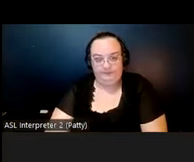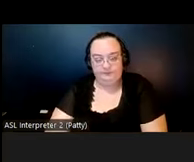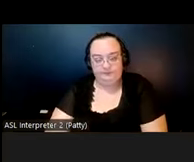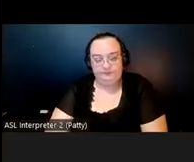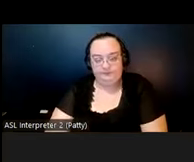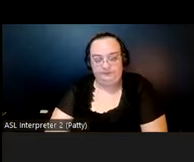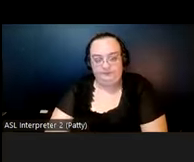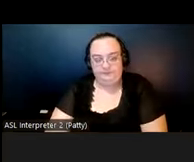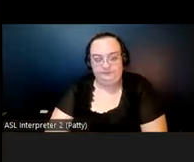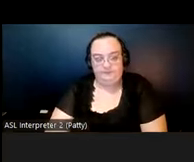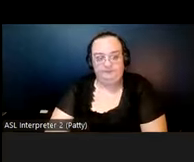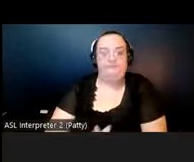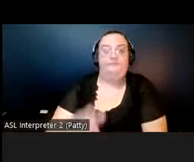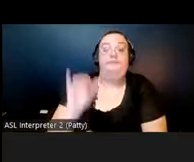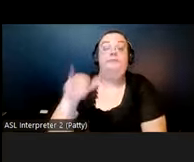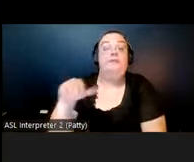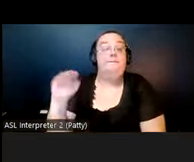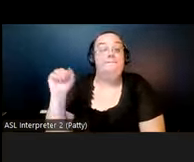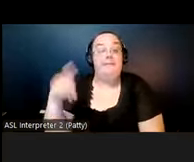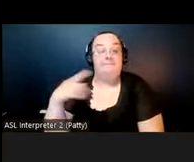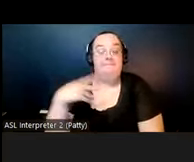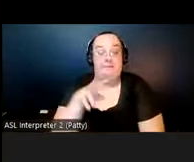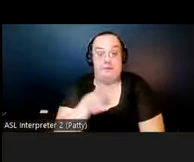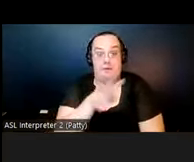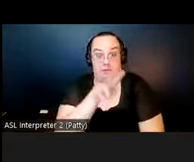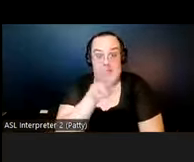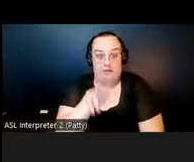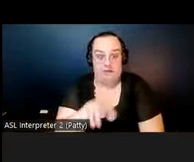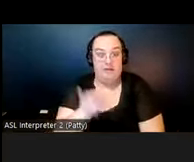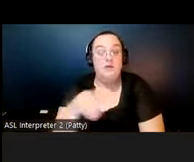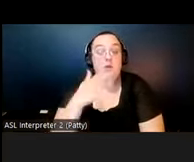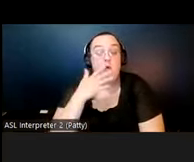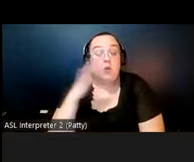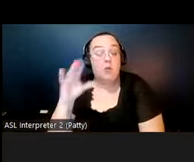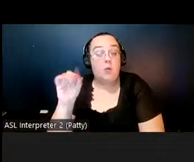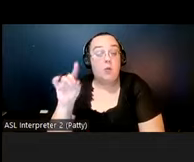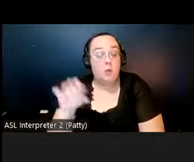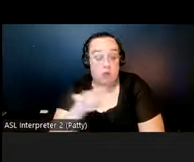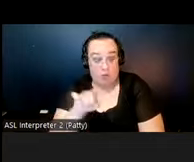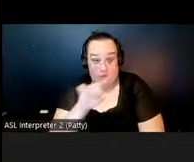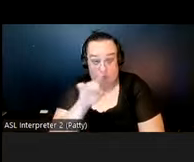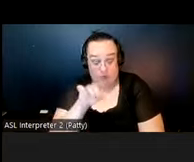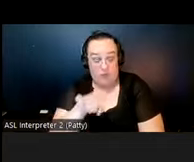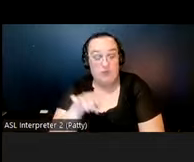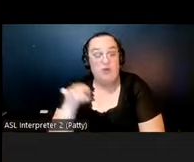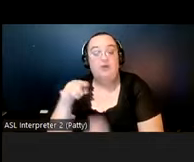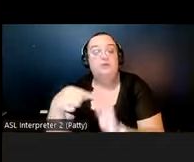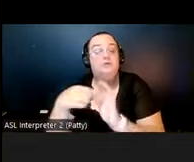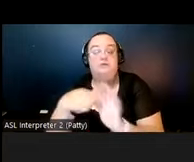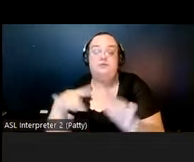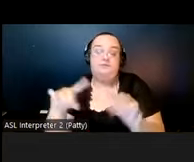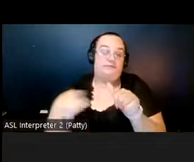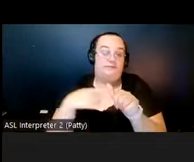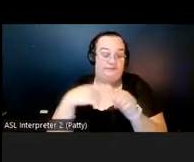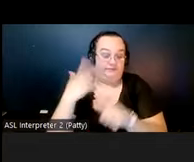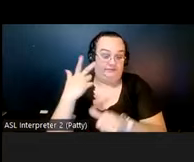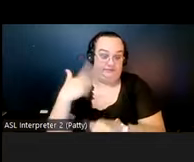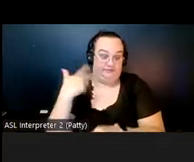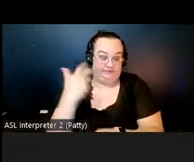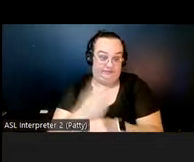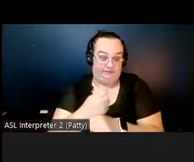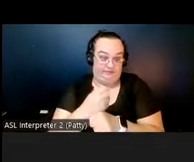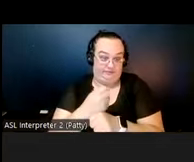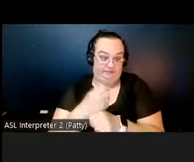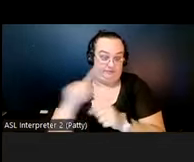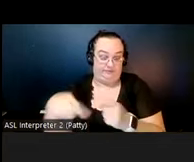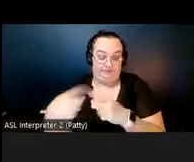Looking at the map, this color-coded map really indicates the first 3 years of